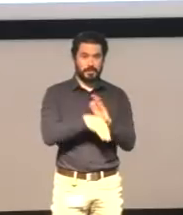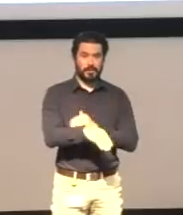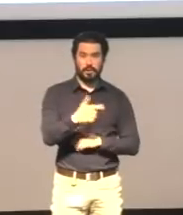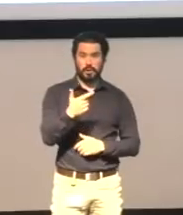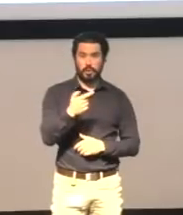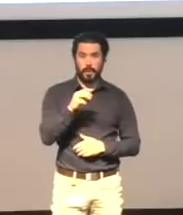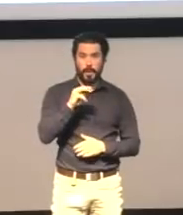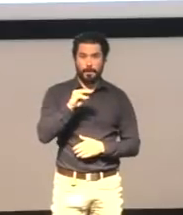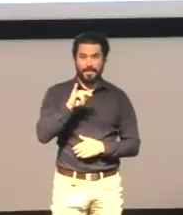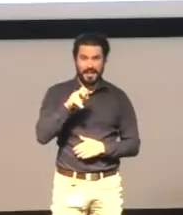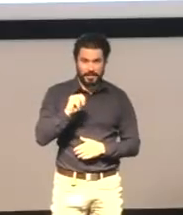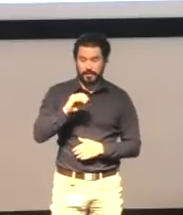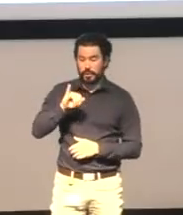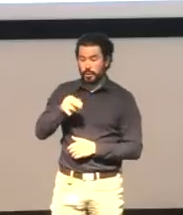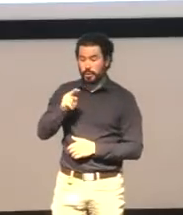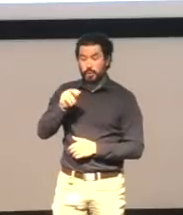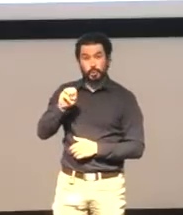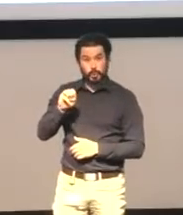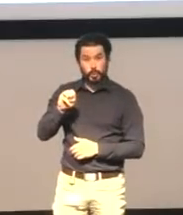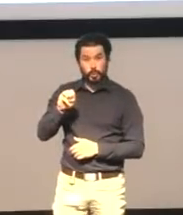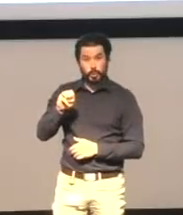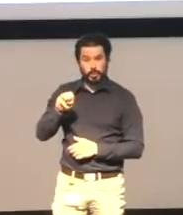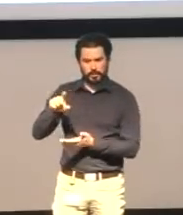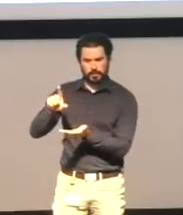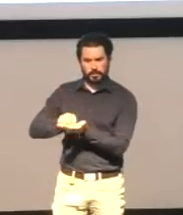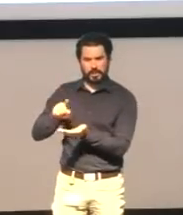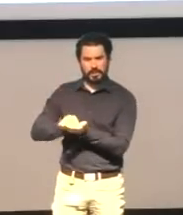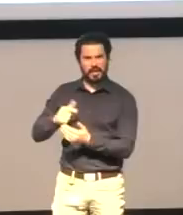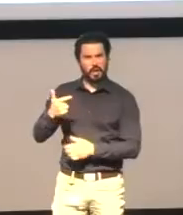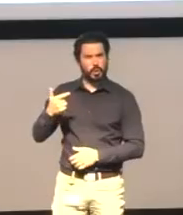release was 3 million. Why are these numbers so different?